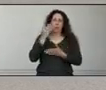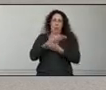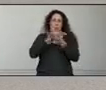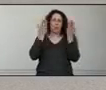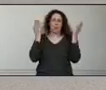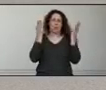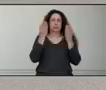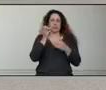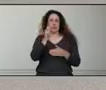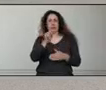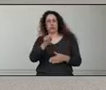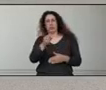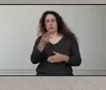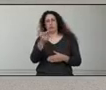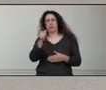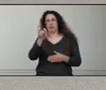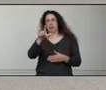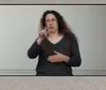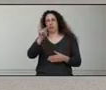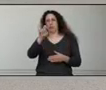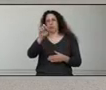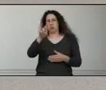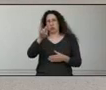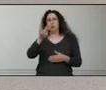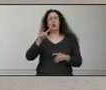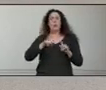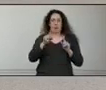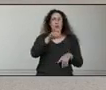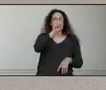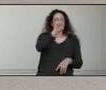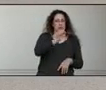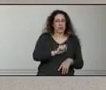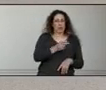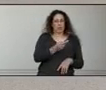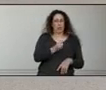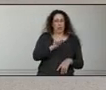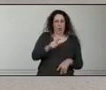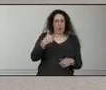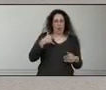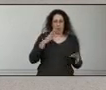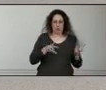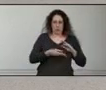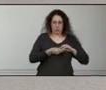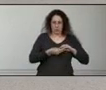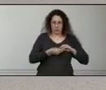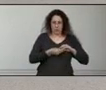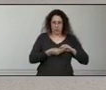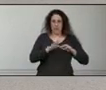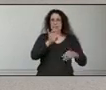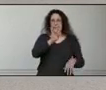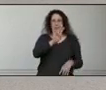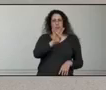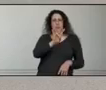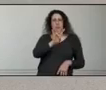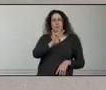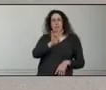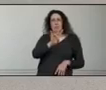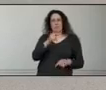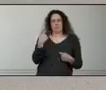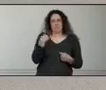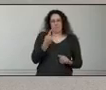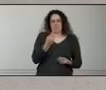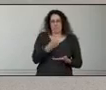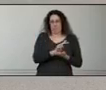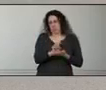beginning of the pandemic, but I do have that at South Hall there have been a total of 7 cases in the last few